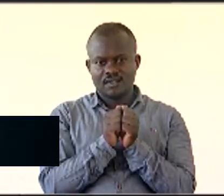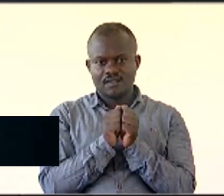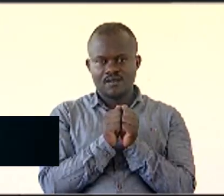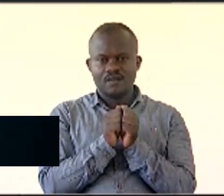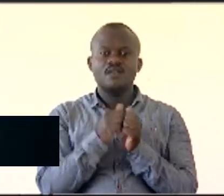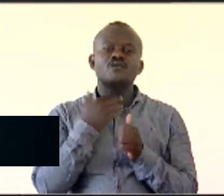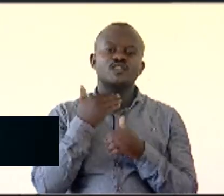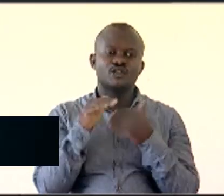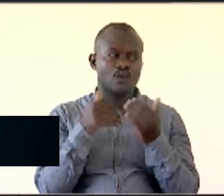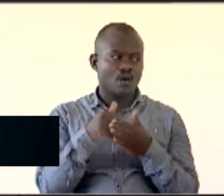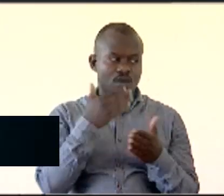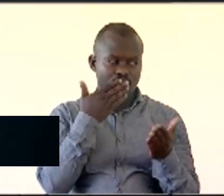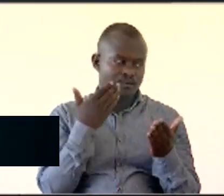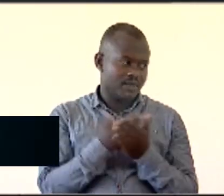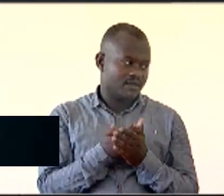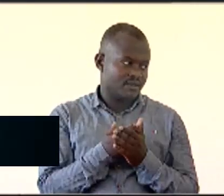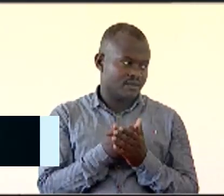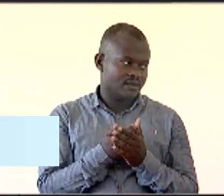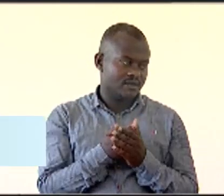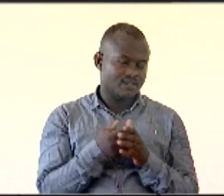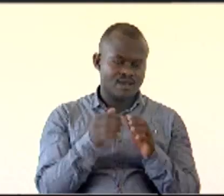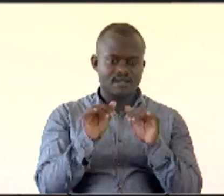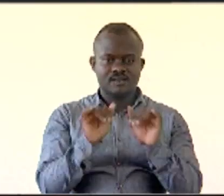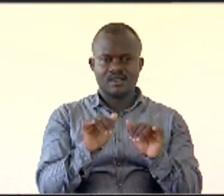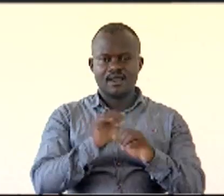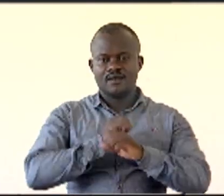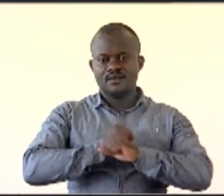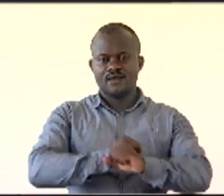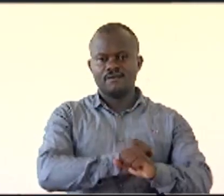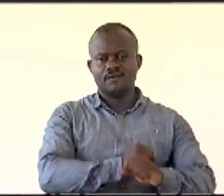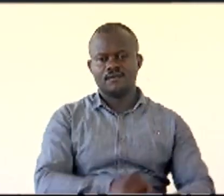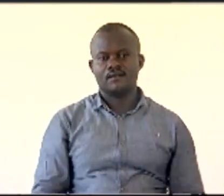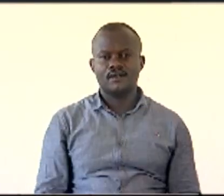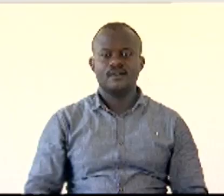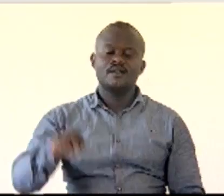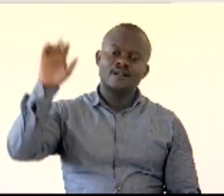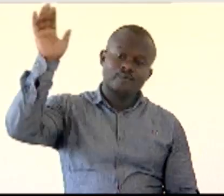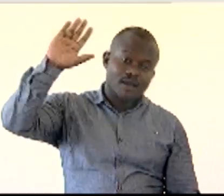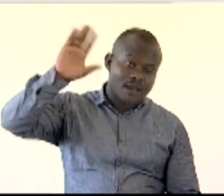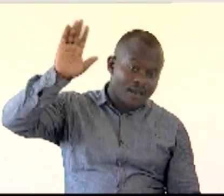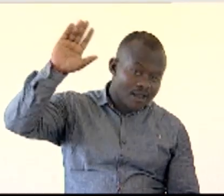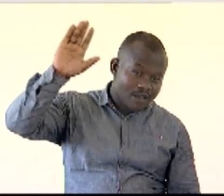I wish you all the best. Stay safe. Bye.